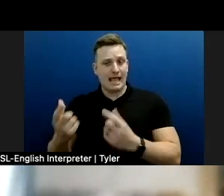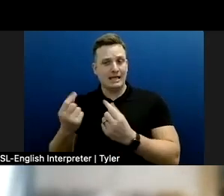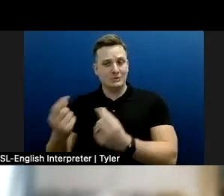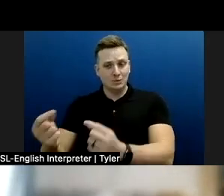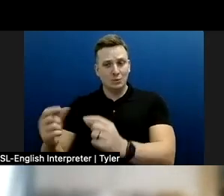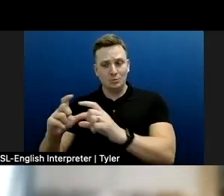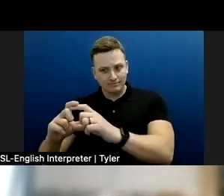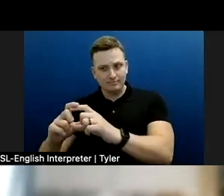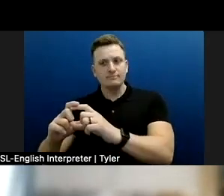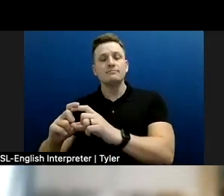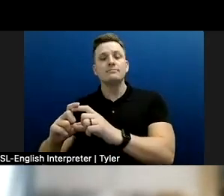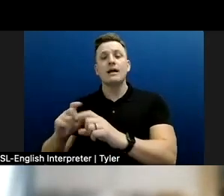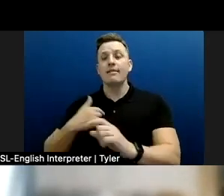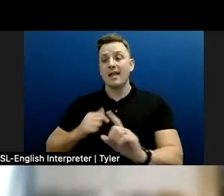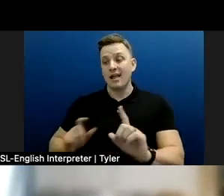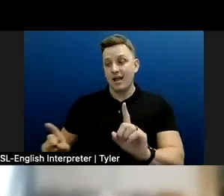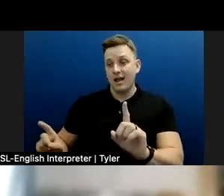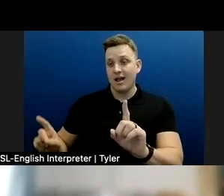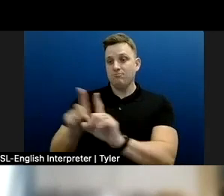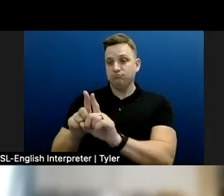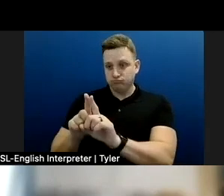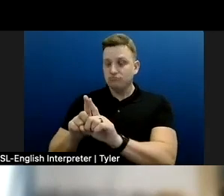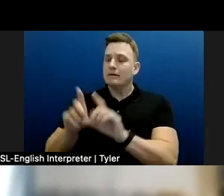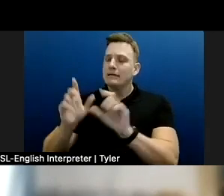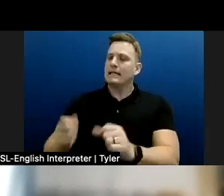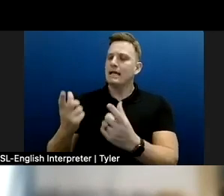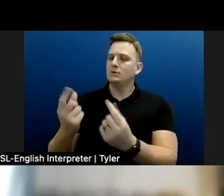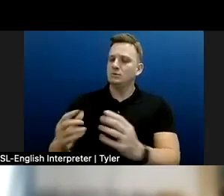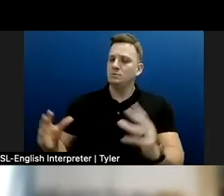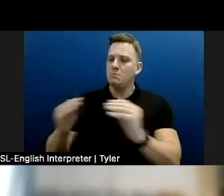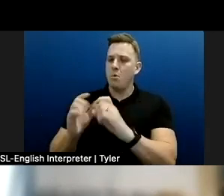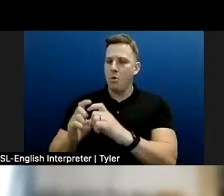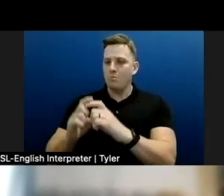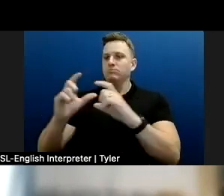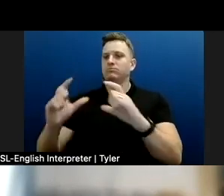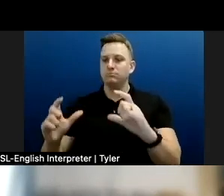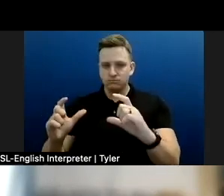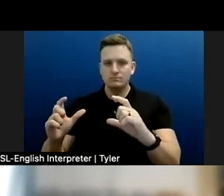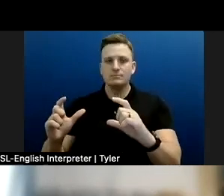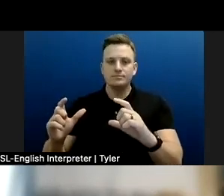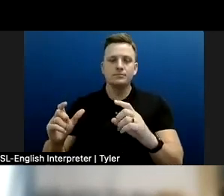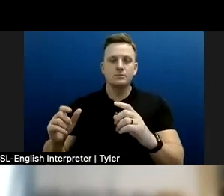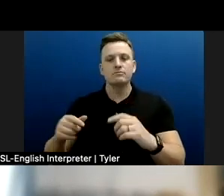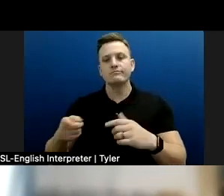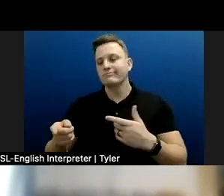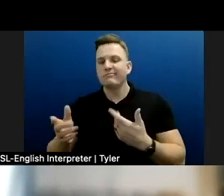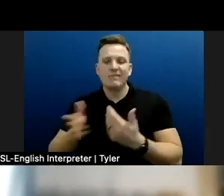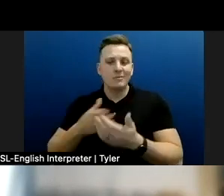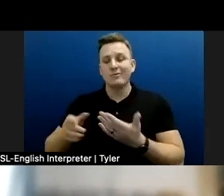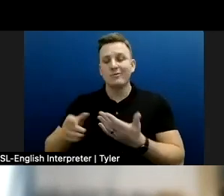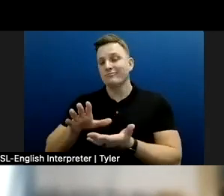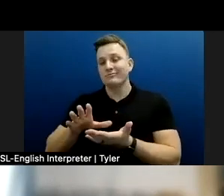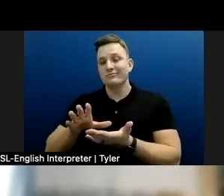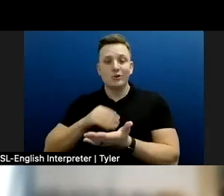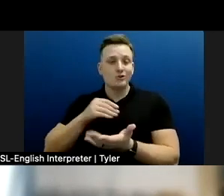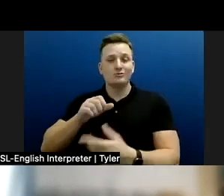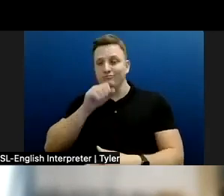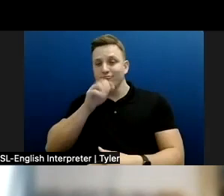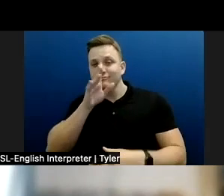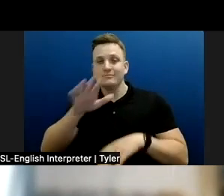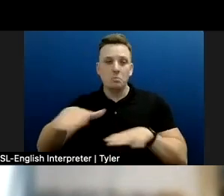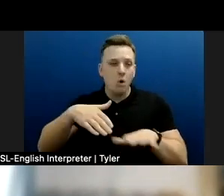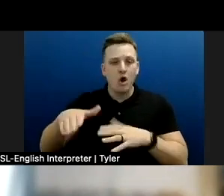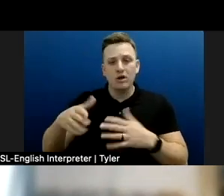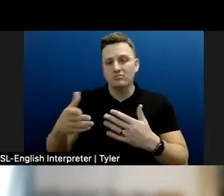the expert guidance of somebody else, and that could be learning the piano or to talk or walk or anything. So this zone of proximal development is